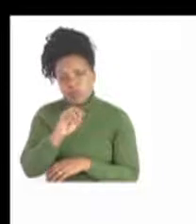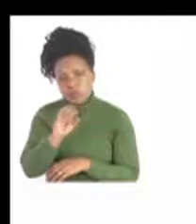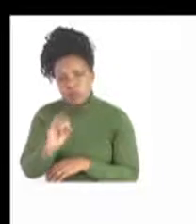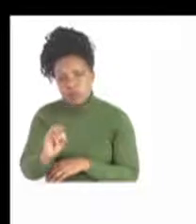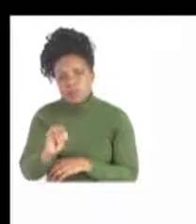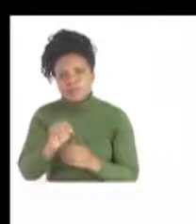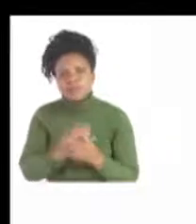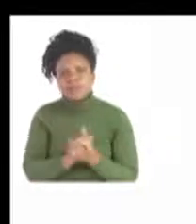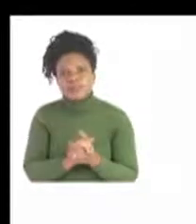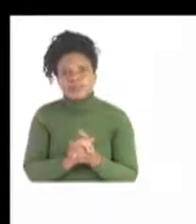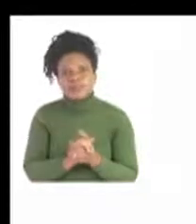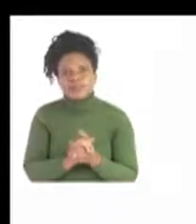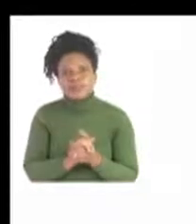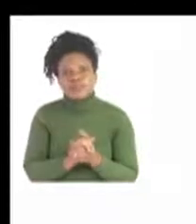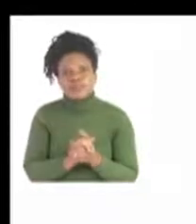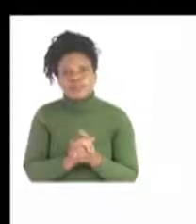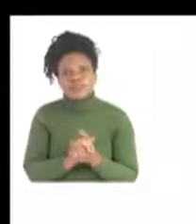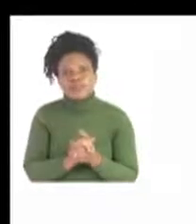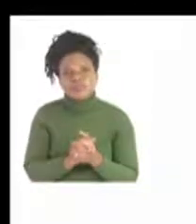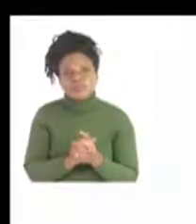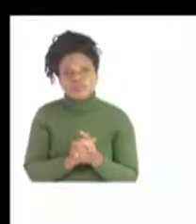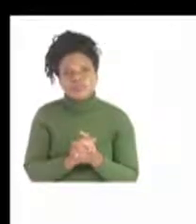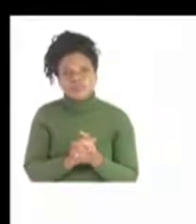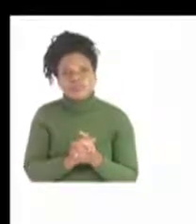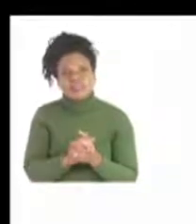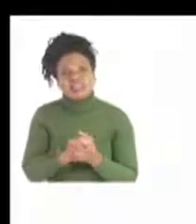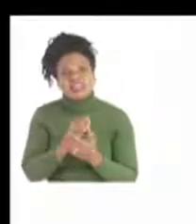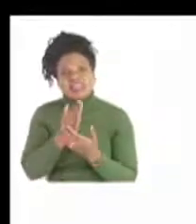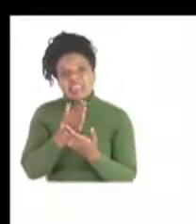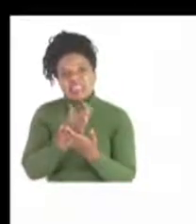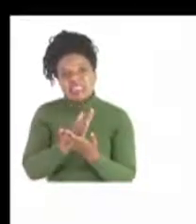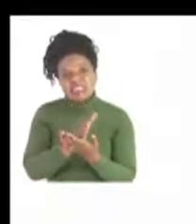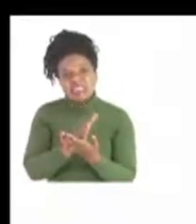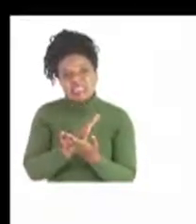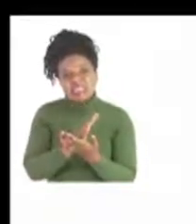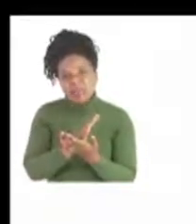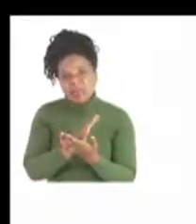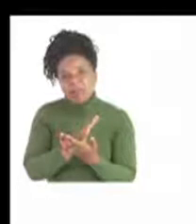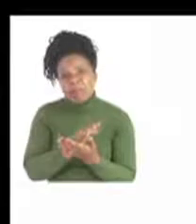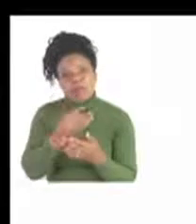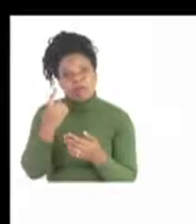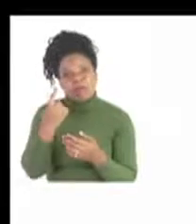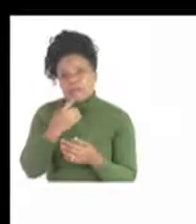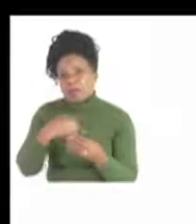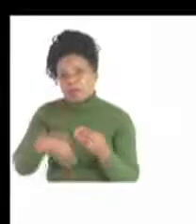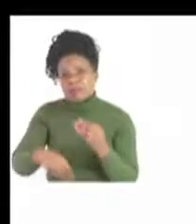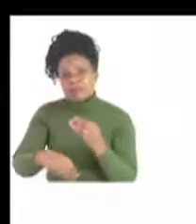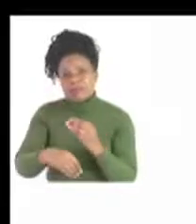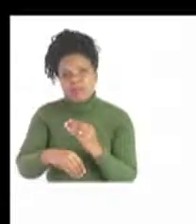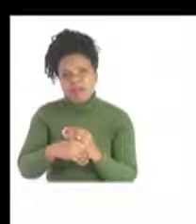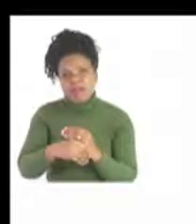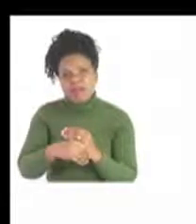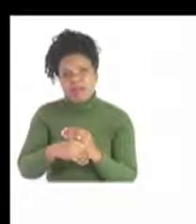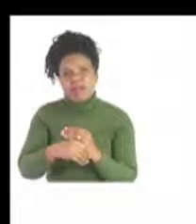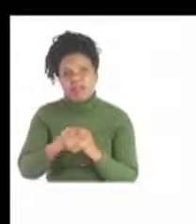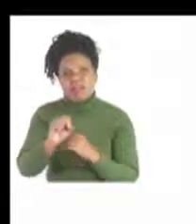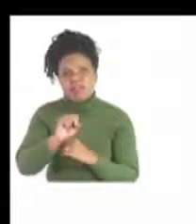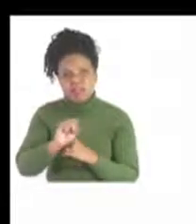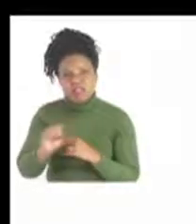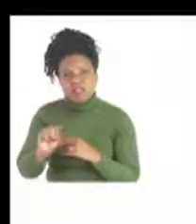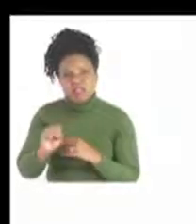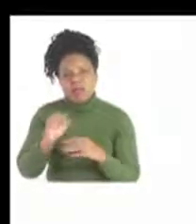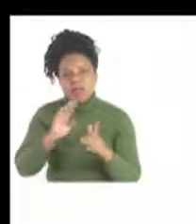With musical terms, usually have only one S. For example,